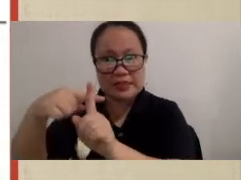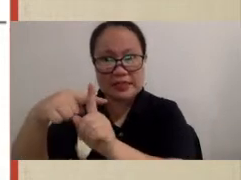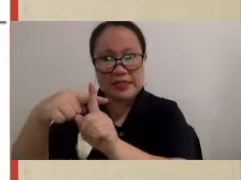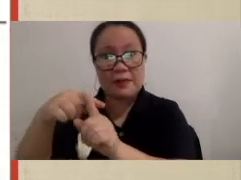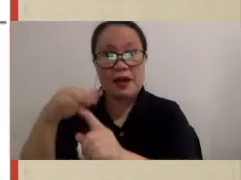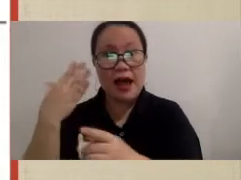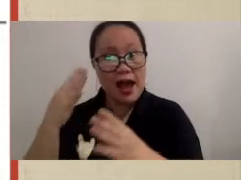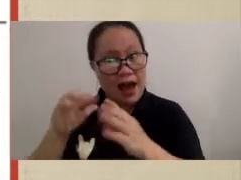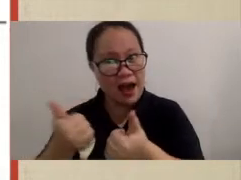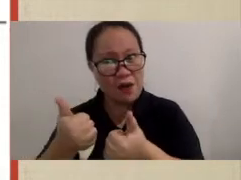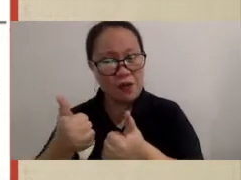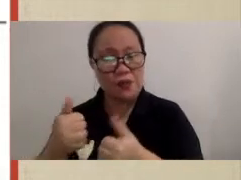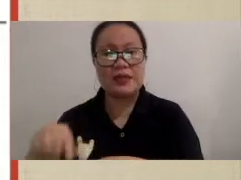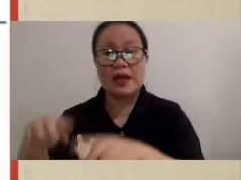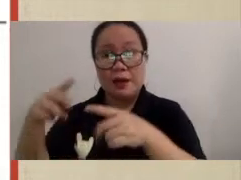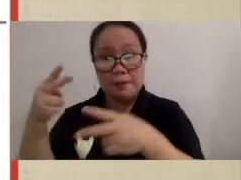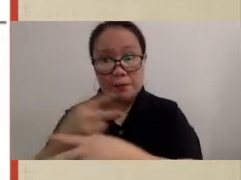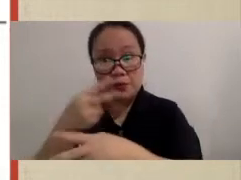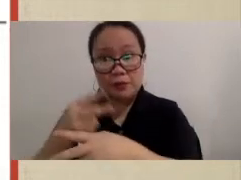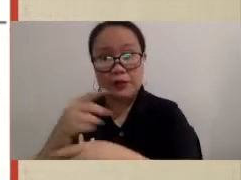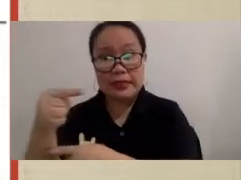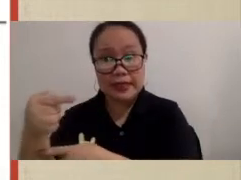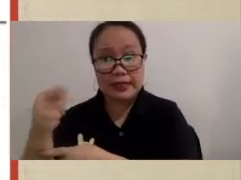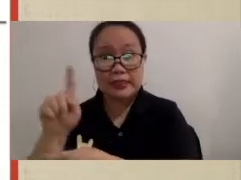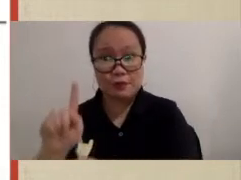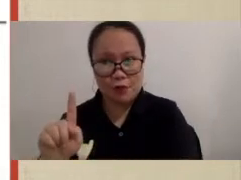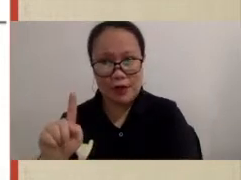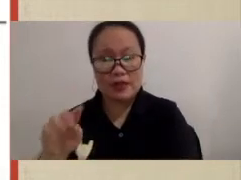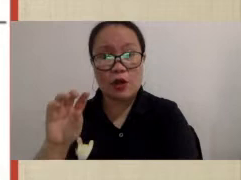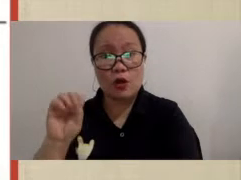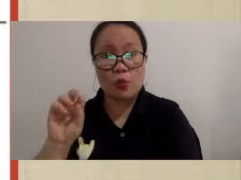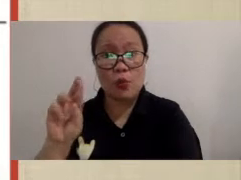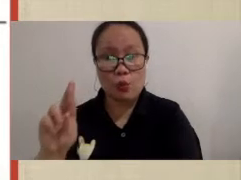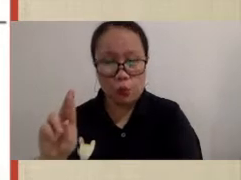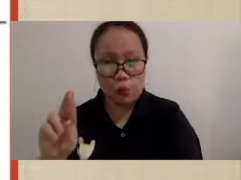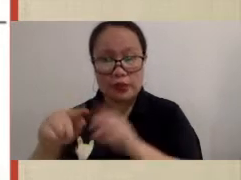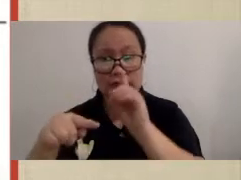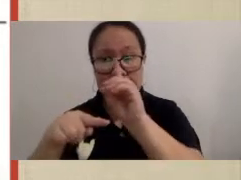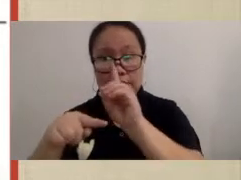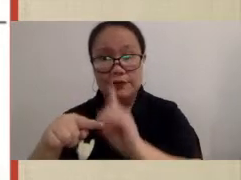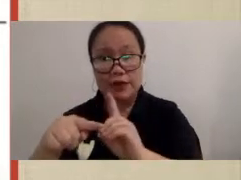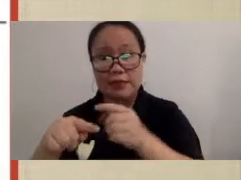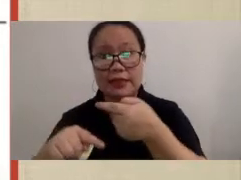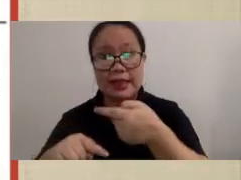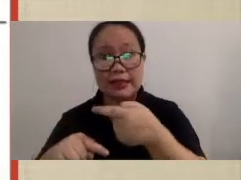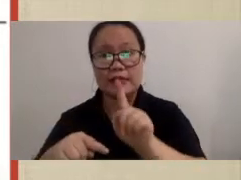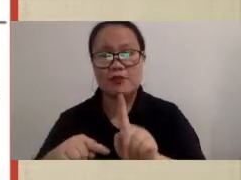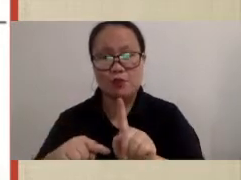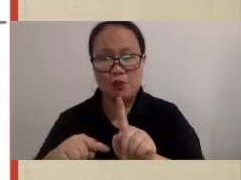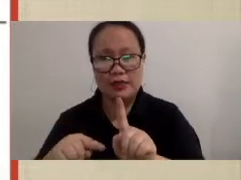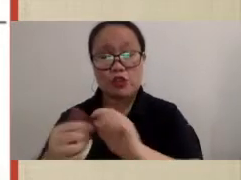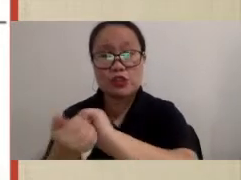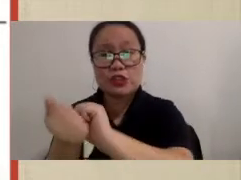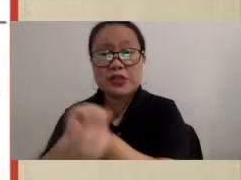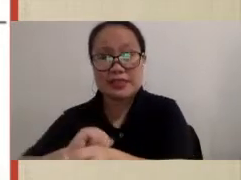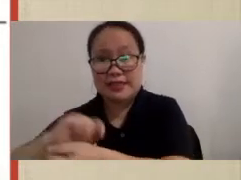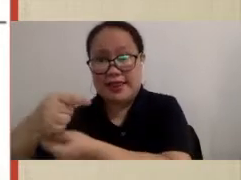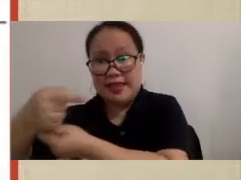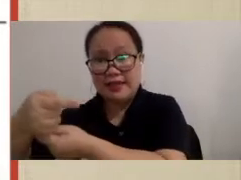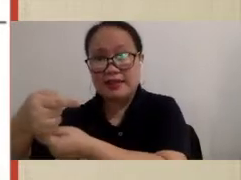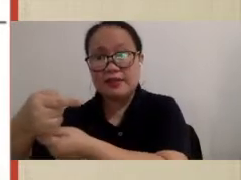siyang i-multiply by negative 1 or pwede rin namang i-divide mo siya by negative